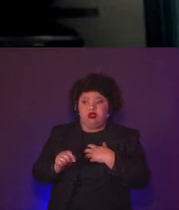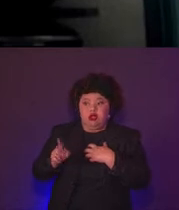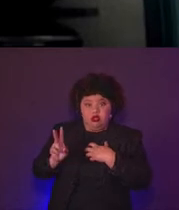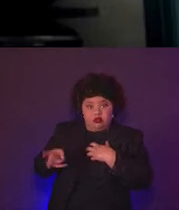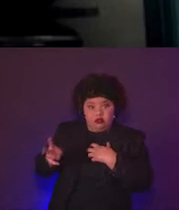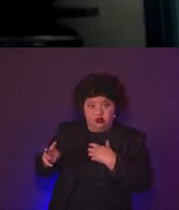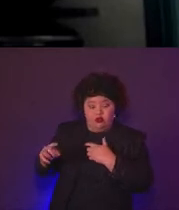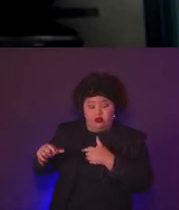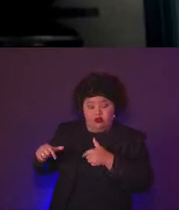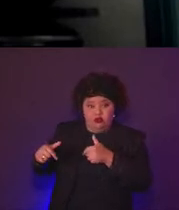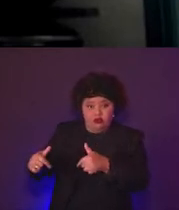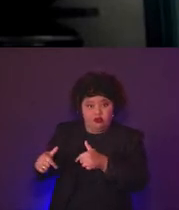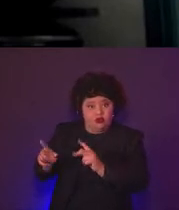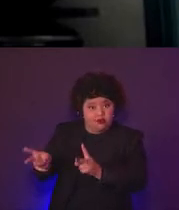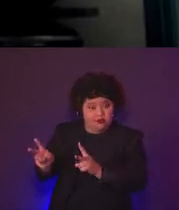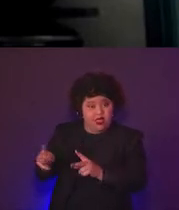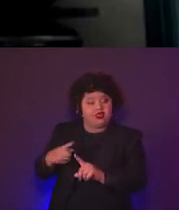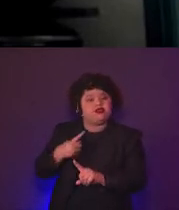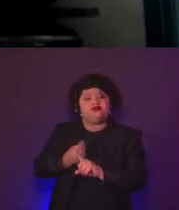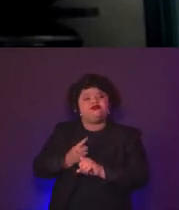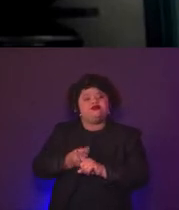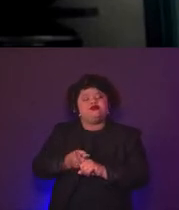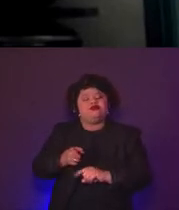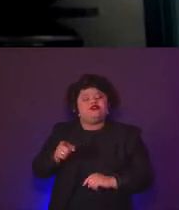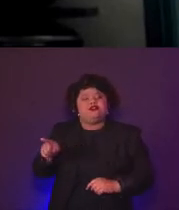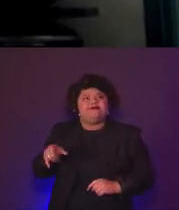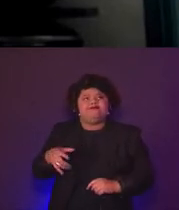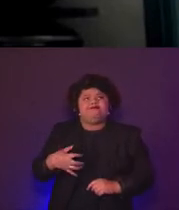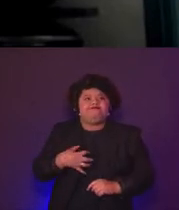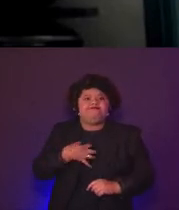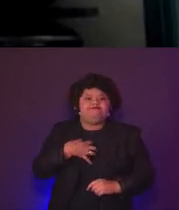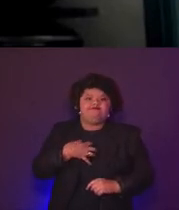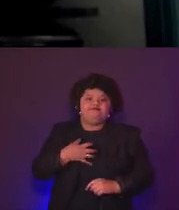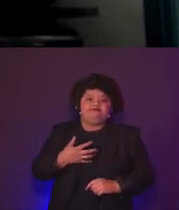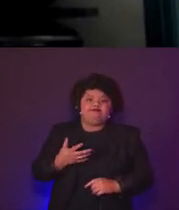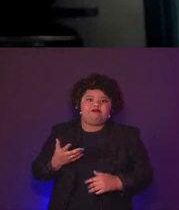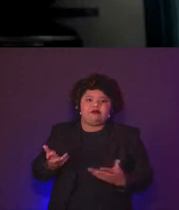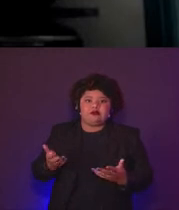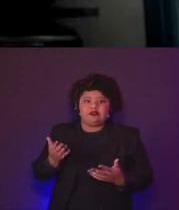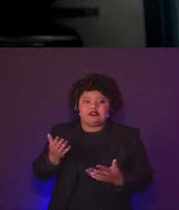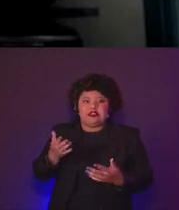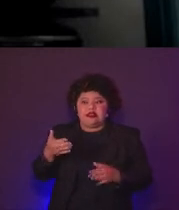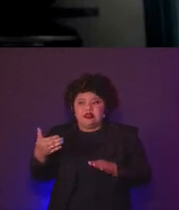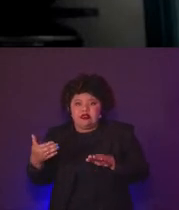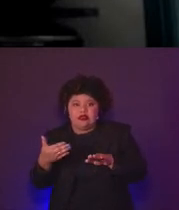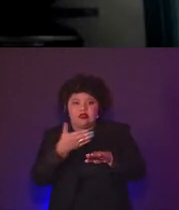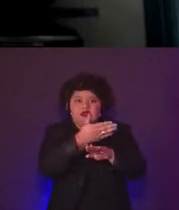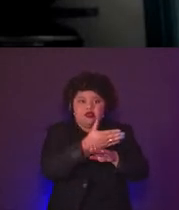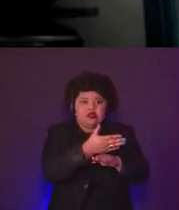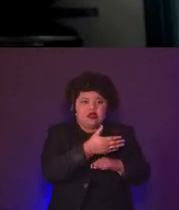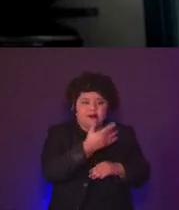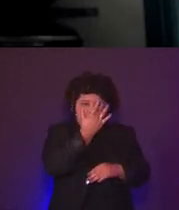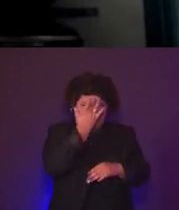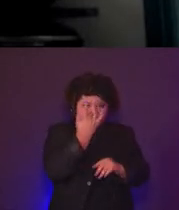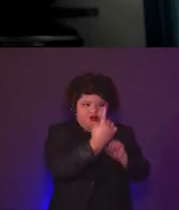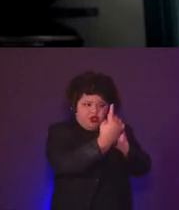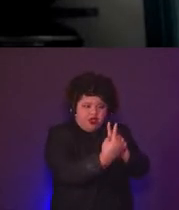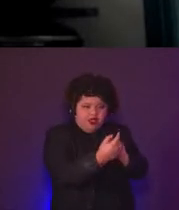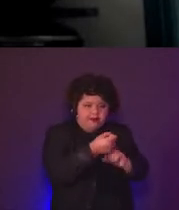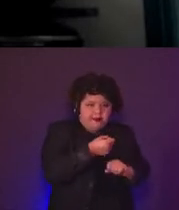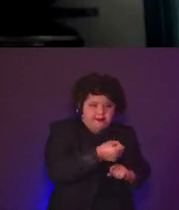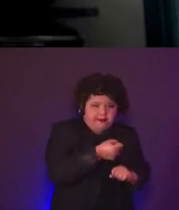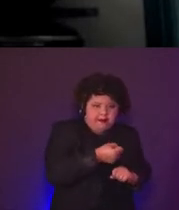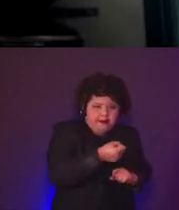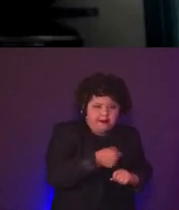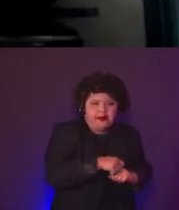with the Akron paper. And he would go out and he would interview somebody on their front porch who had this feeling or that feeling about a